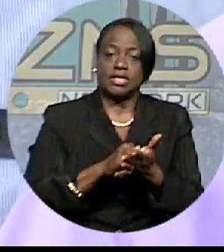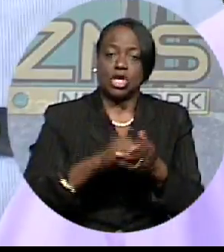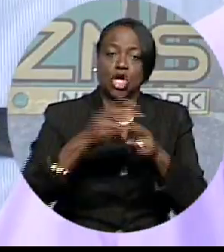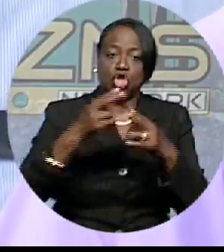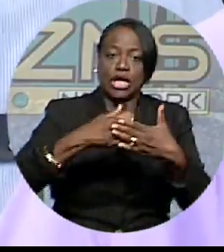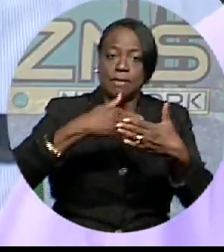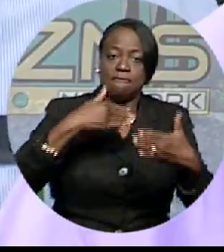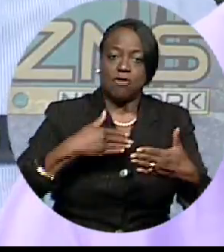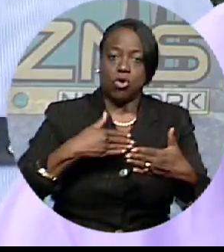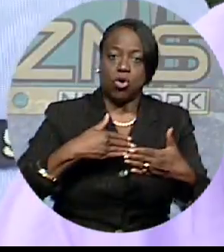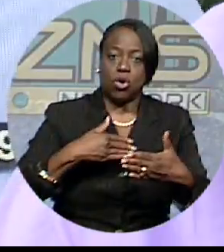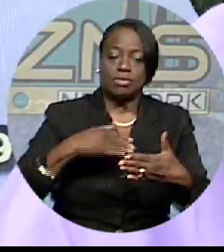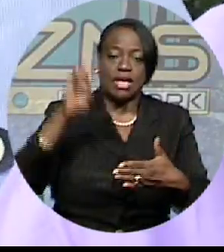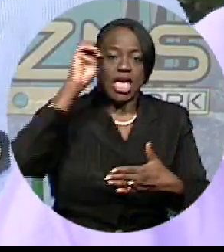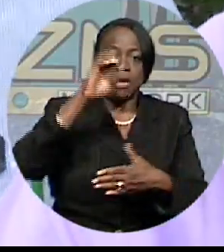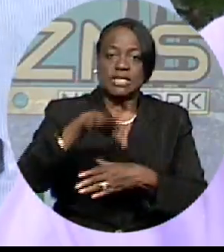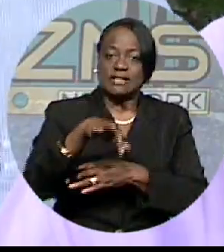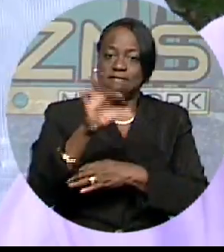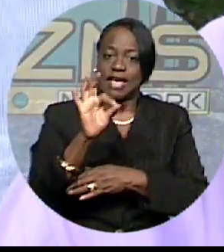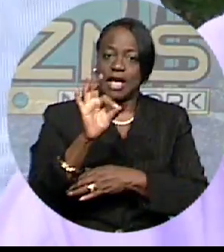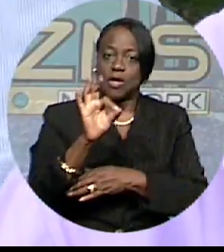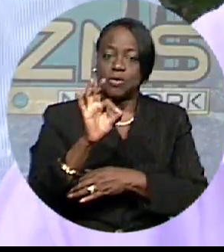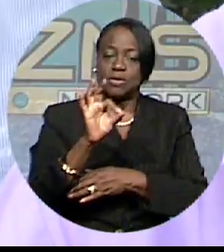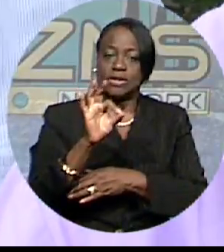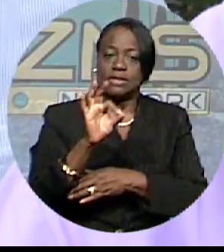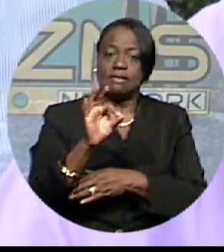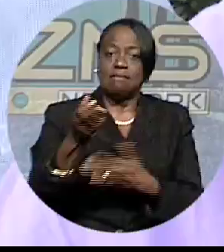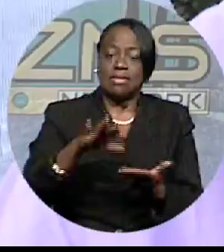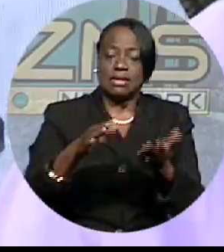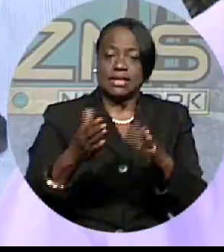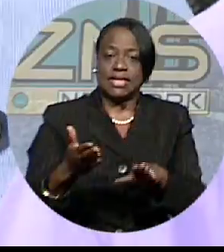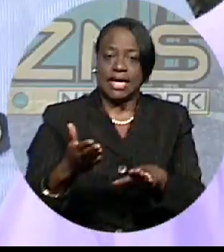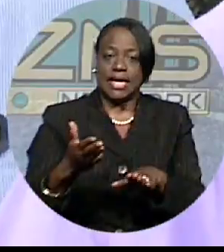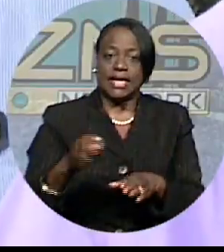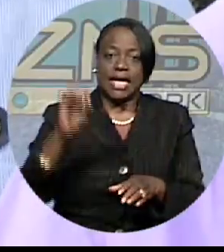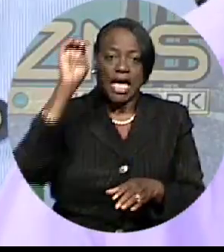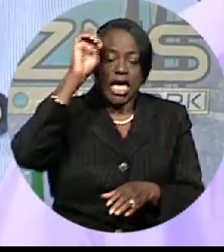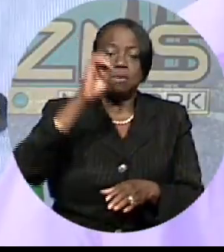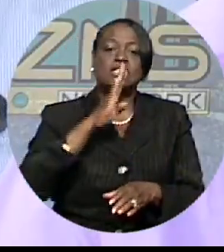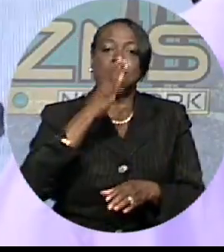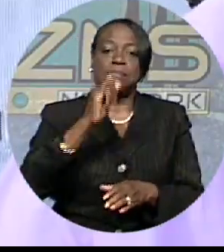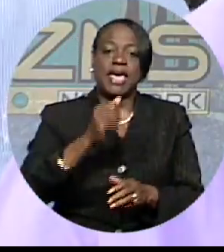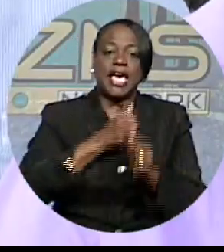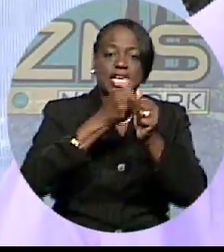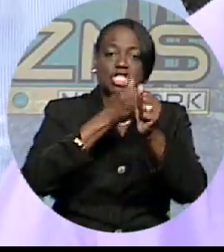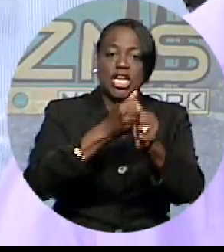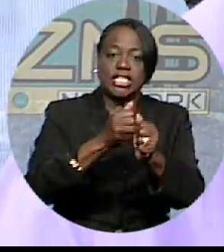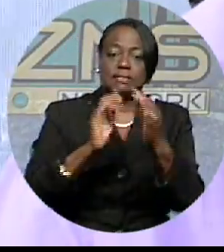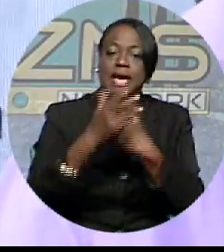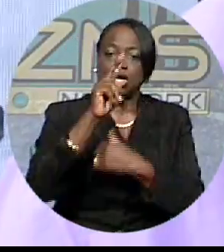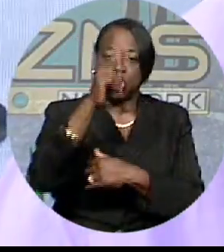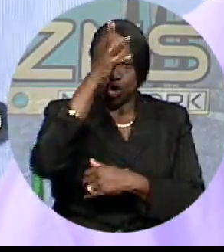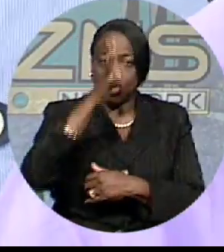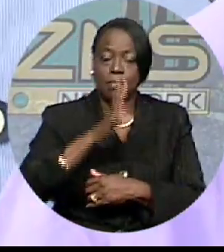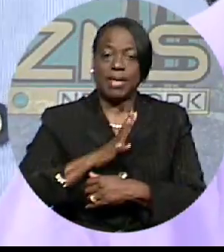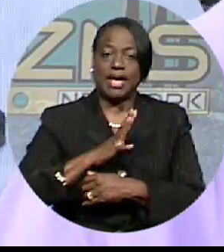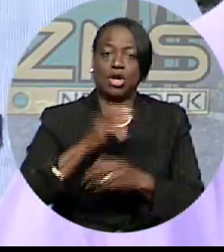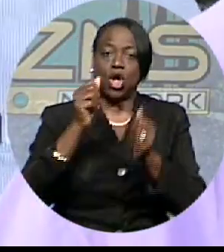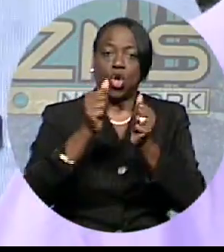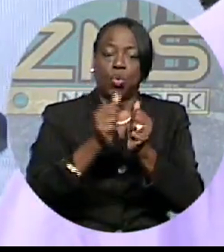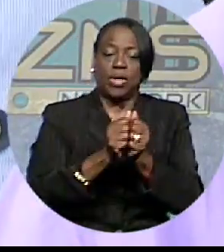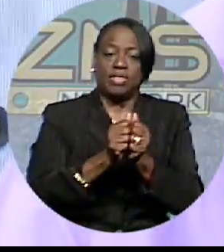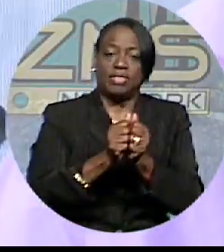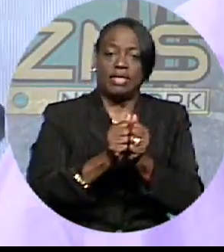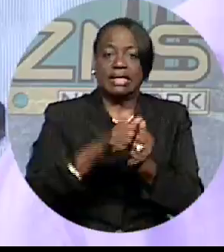shortly before he was discovered, found on that lot, he was being chased by two other individuals with an object in their